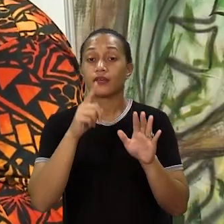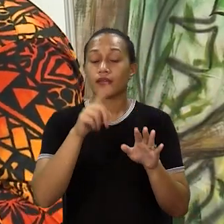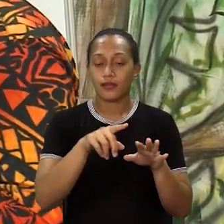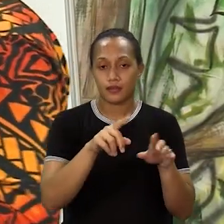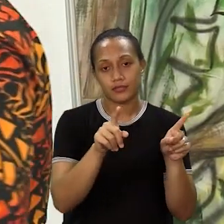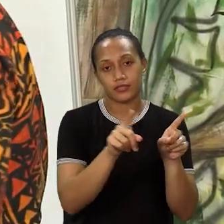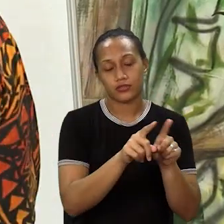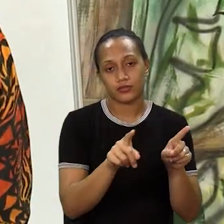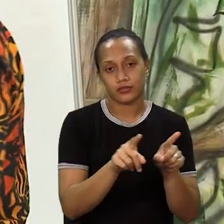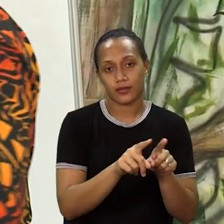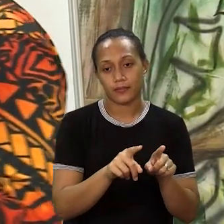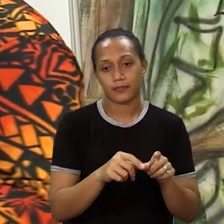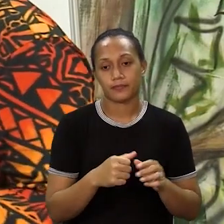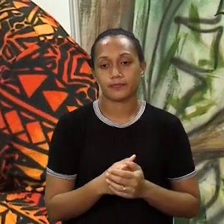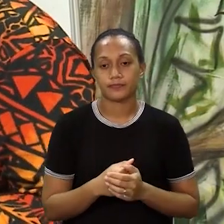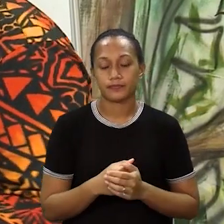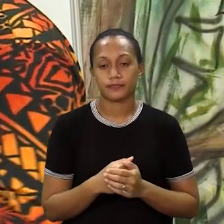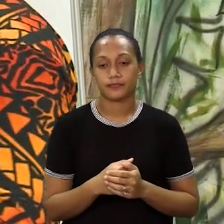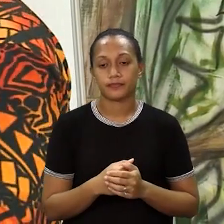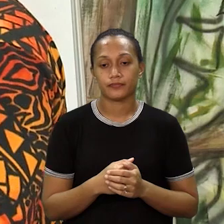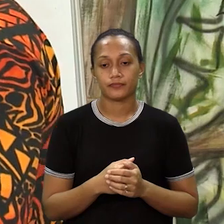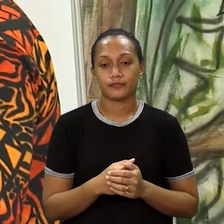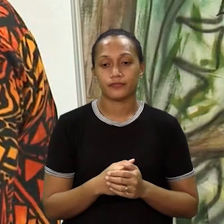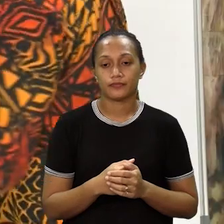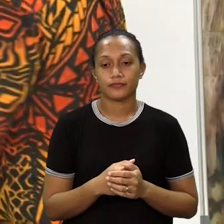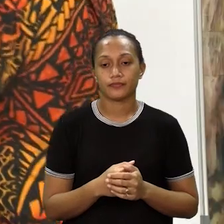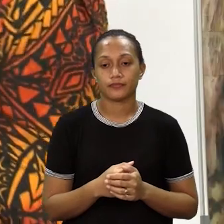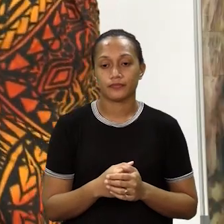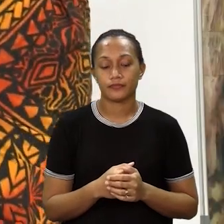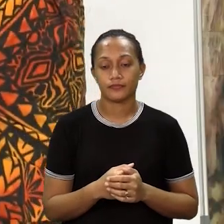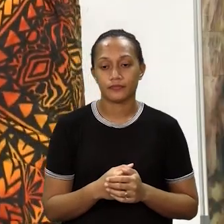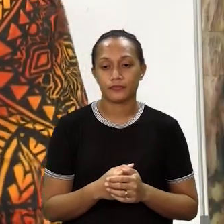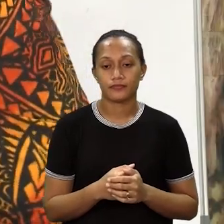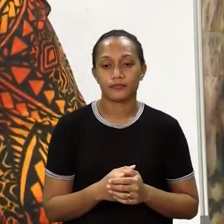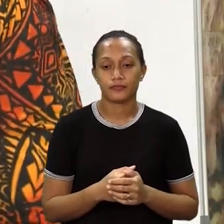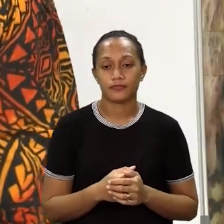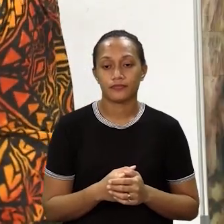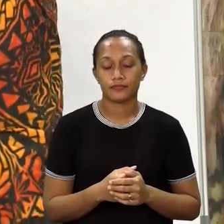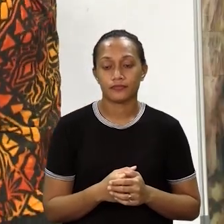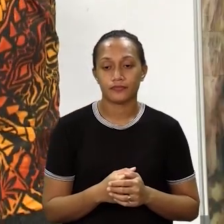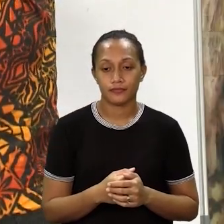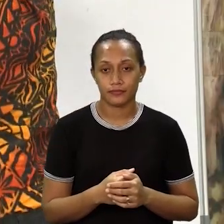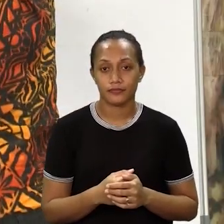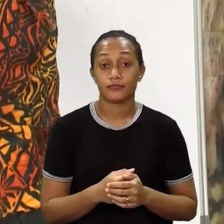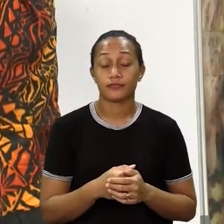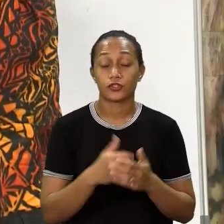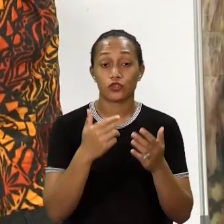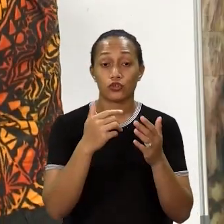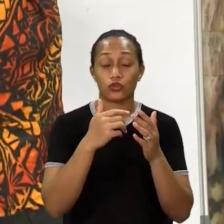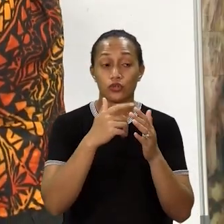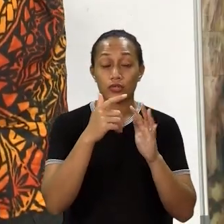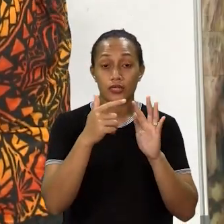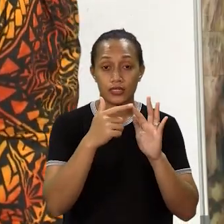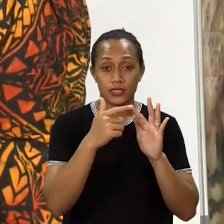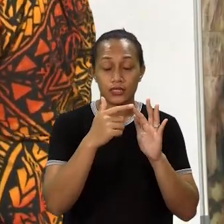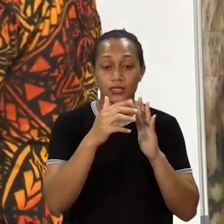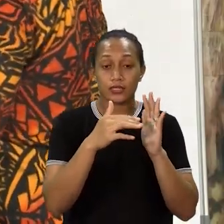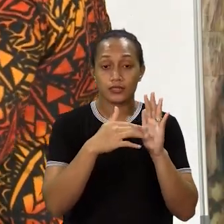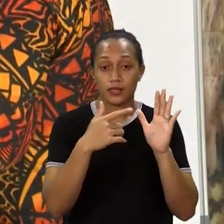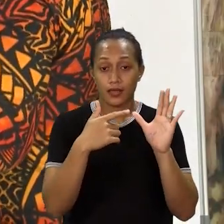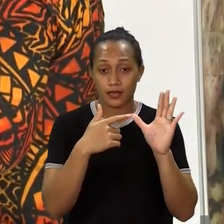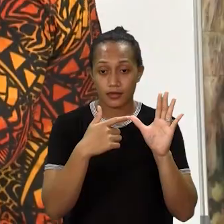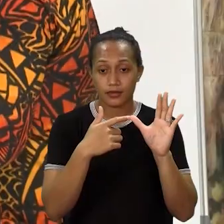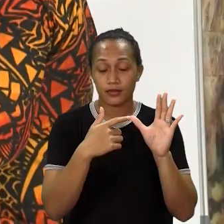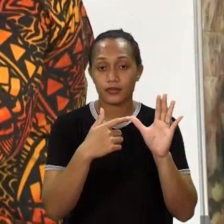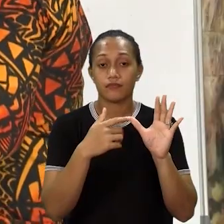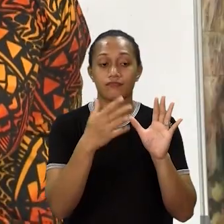I am still the same. So if we take away letter E